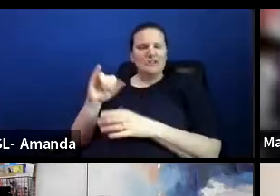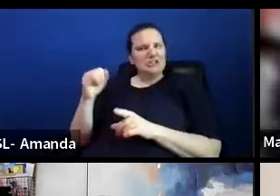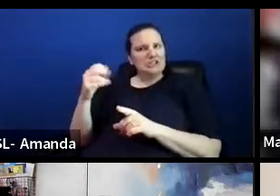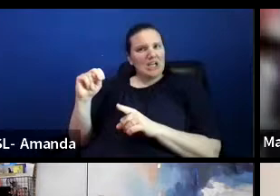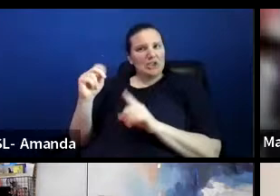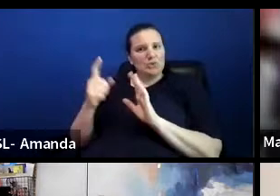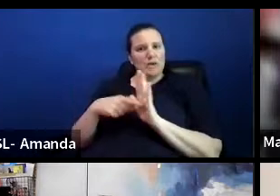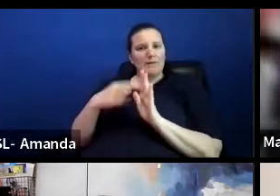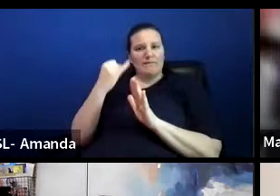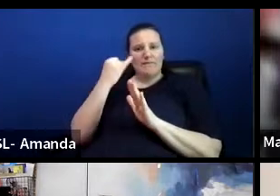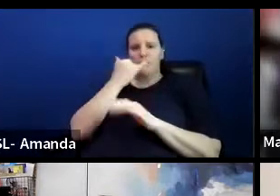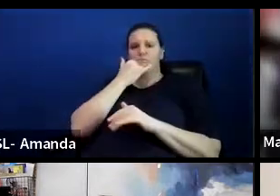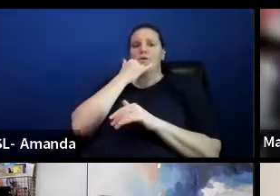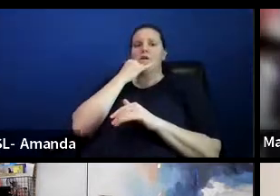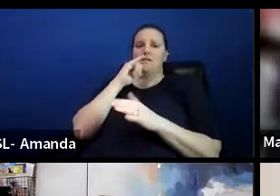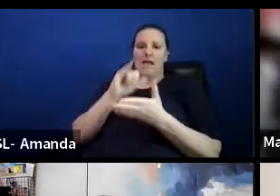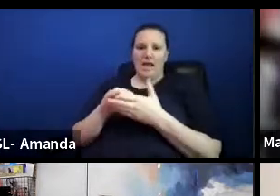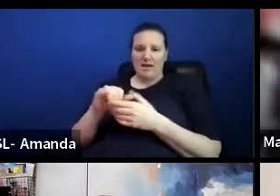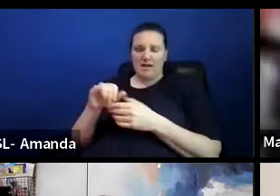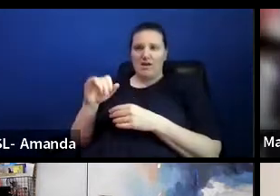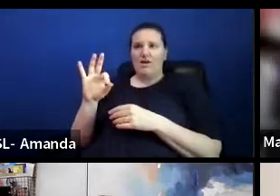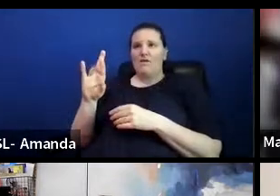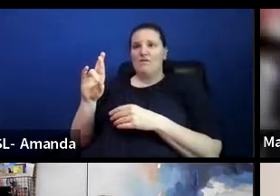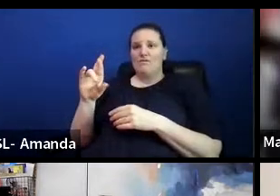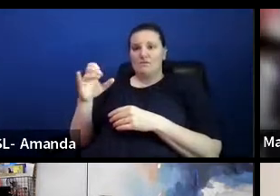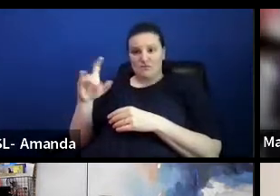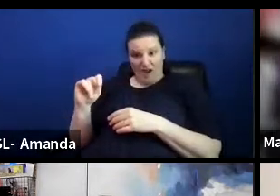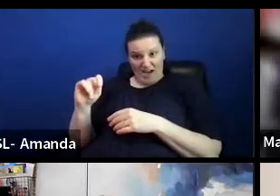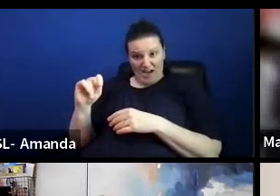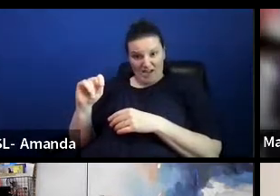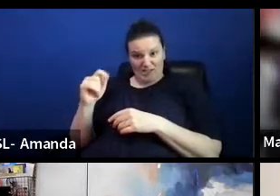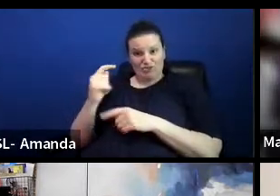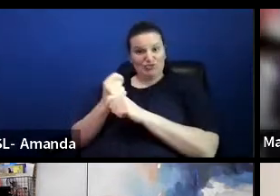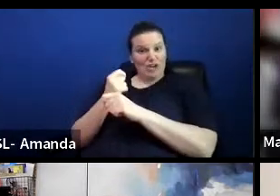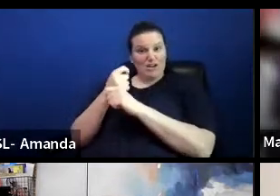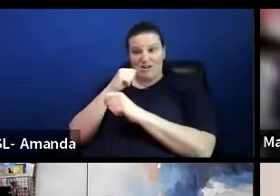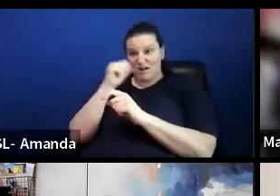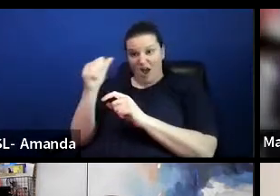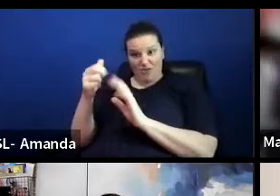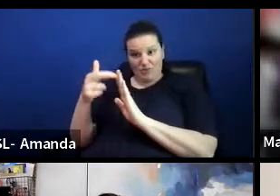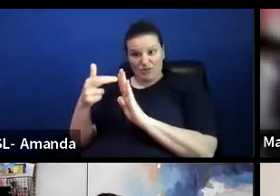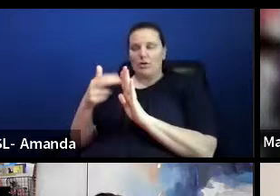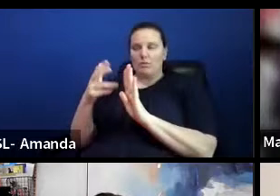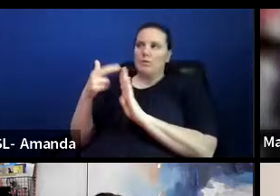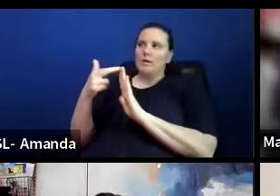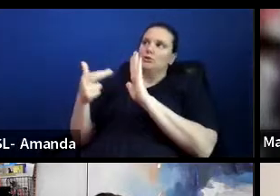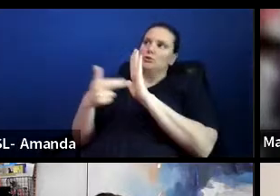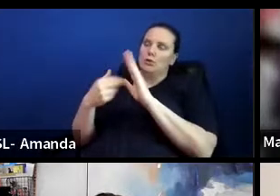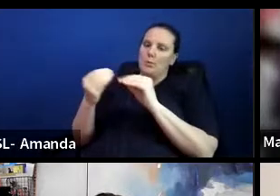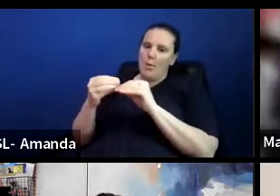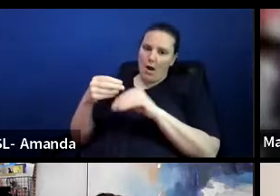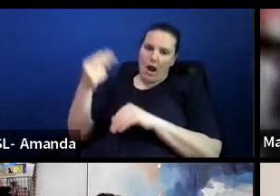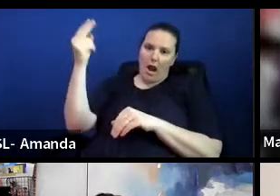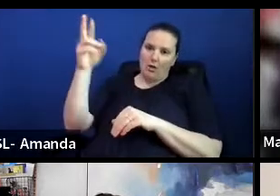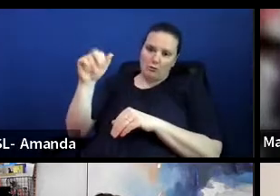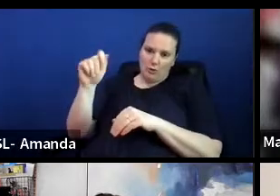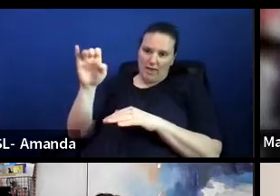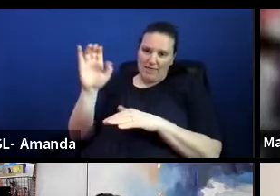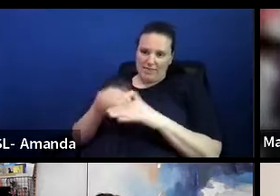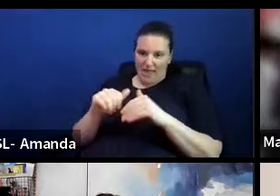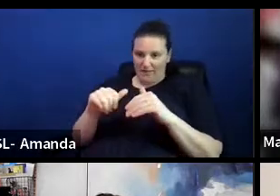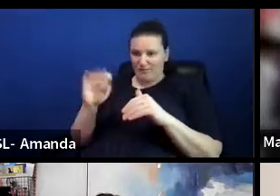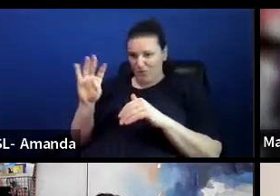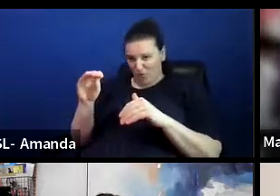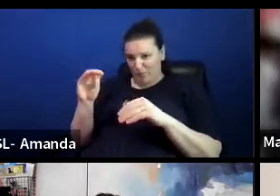wrong. I'm going to guess freight trucks are not registered. I bet freight trucks are registered at a much, much higher rate than 40%. And that could